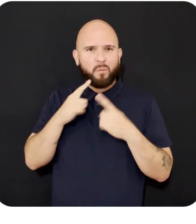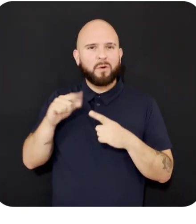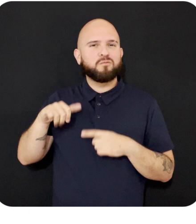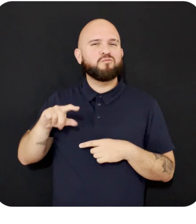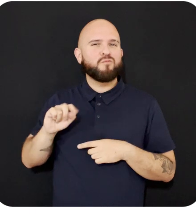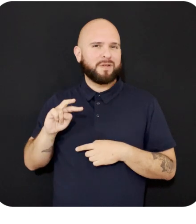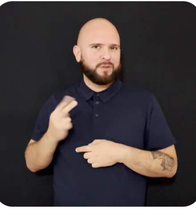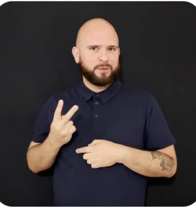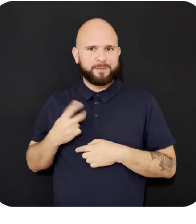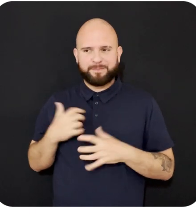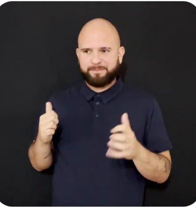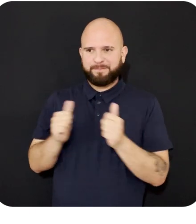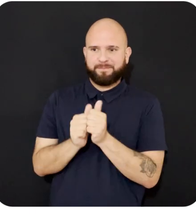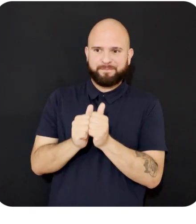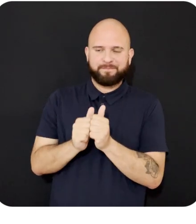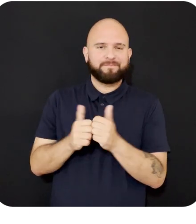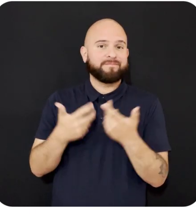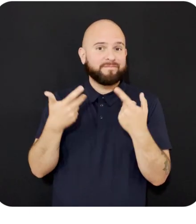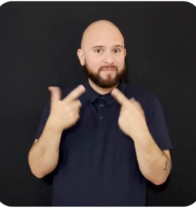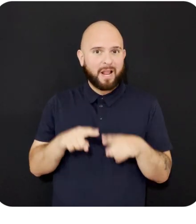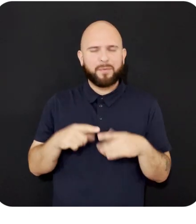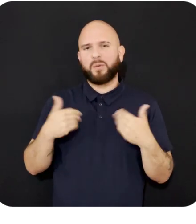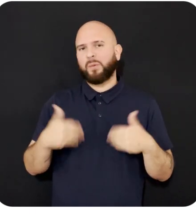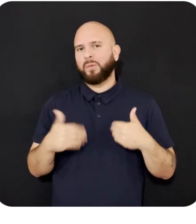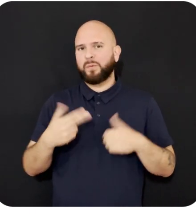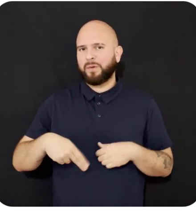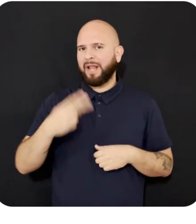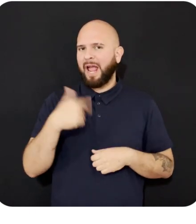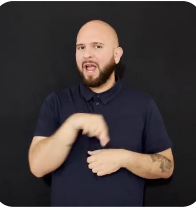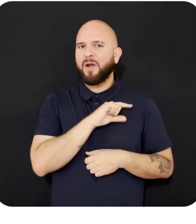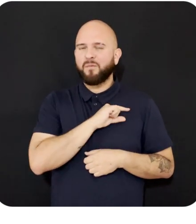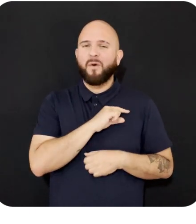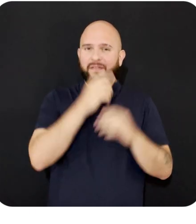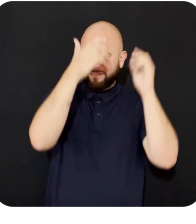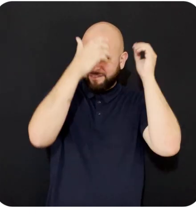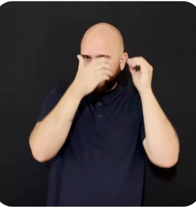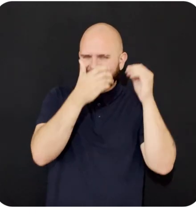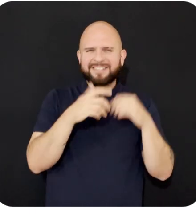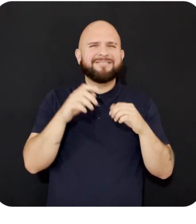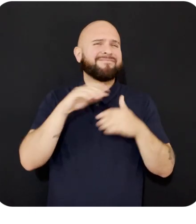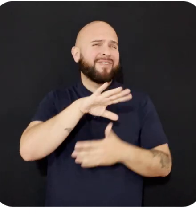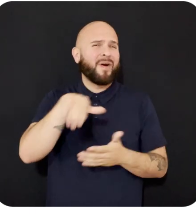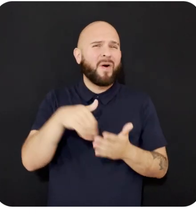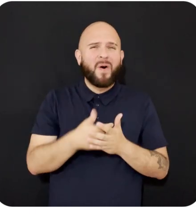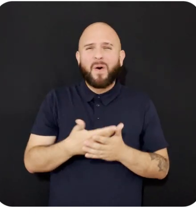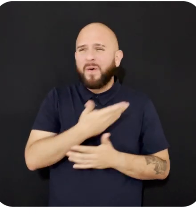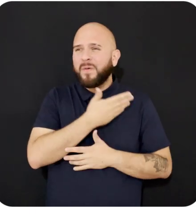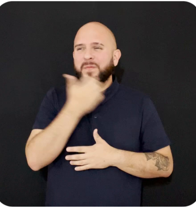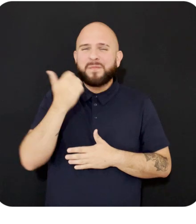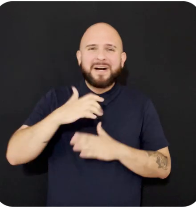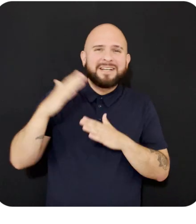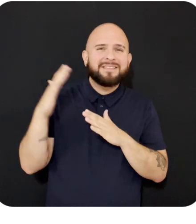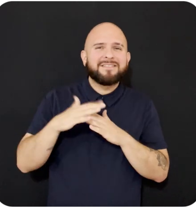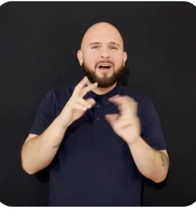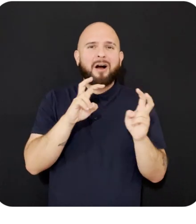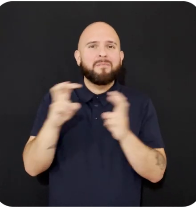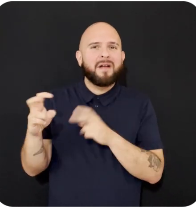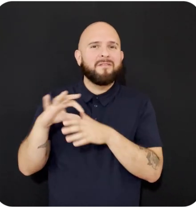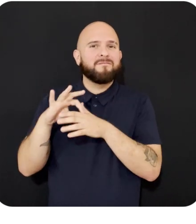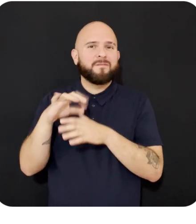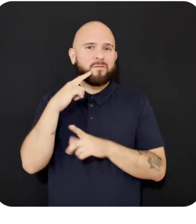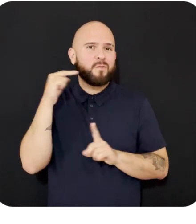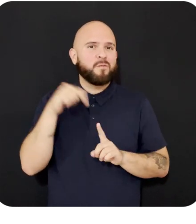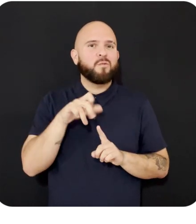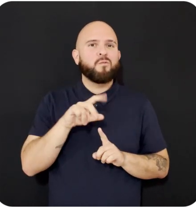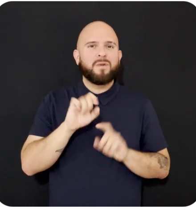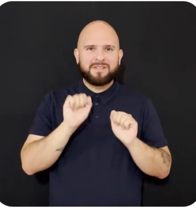2. The result? A high-quality headset that can run all the latest high-end MetaQuest 3 titles while at the